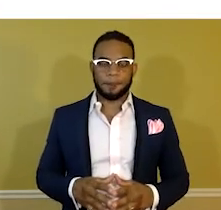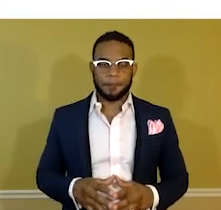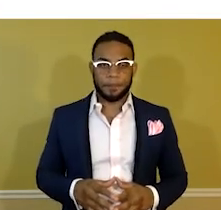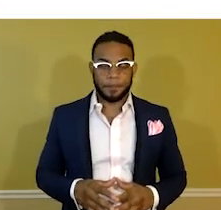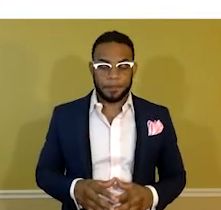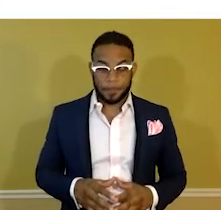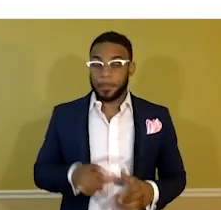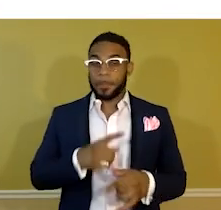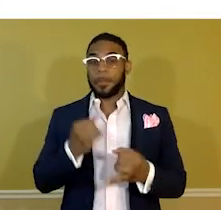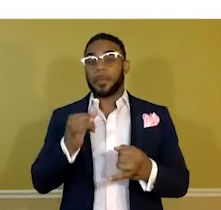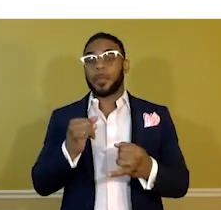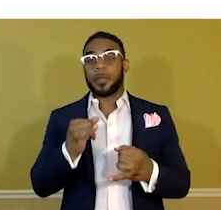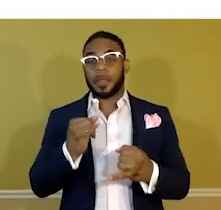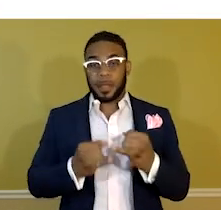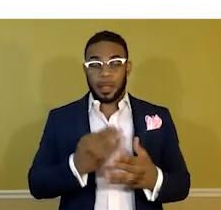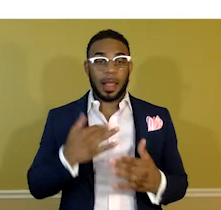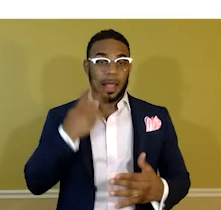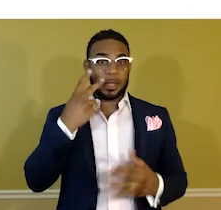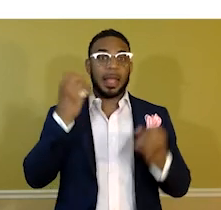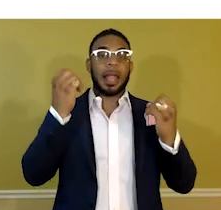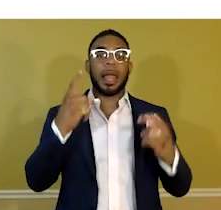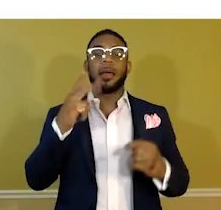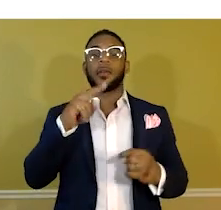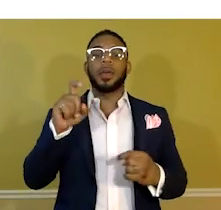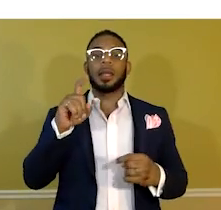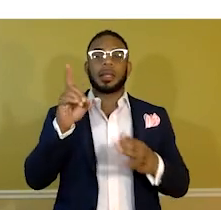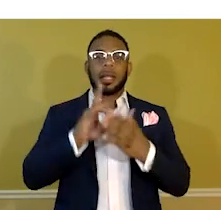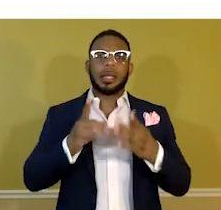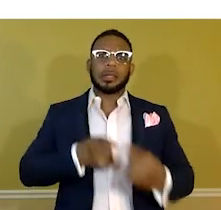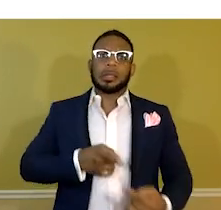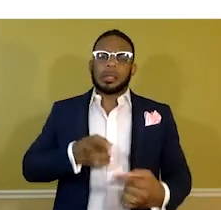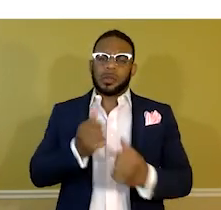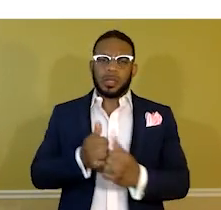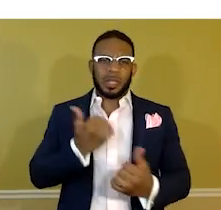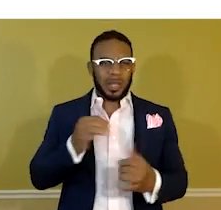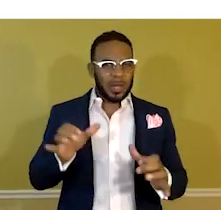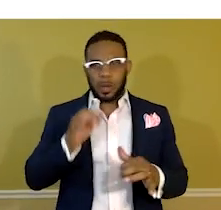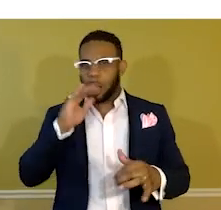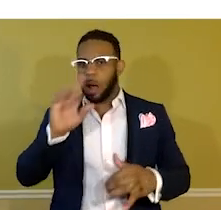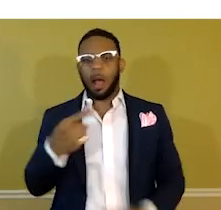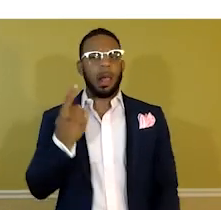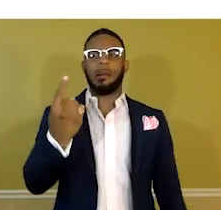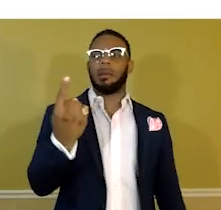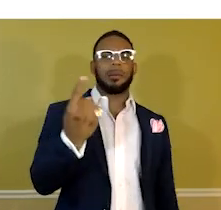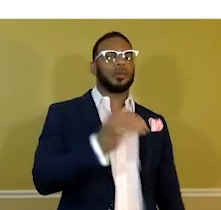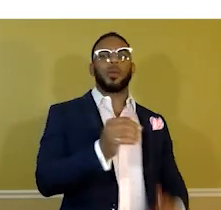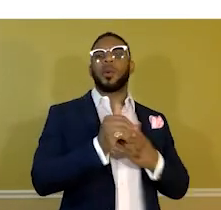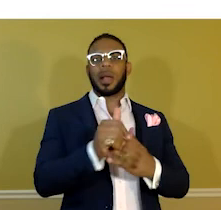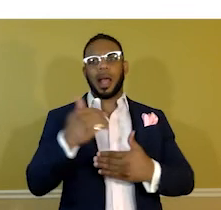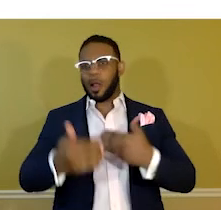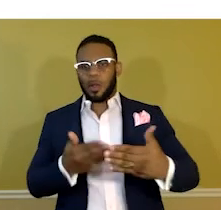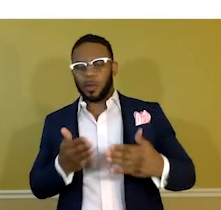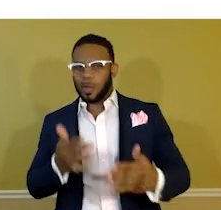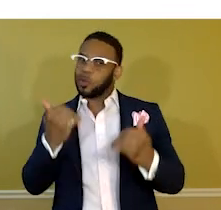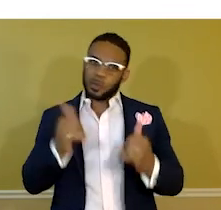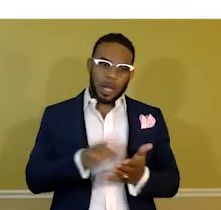Um, and then the fourth thing that I see a lot of UX designers struggling with, they're trying to do it all along with no guidance along the way.